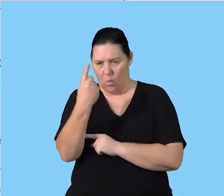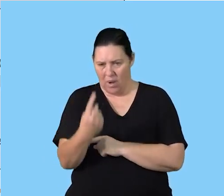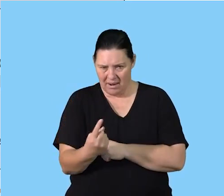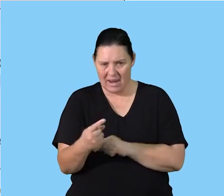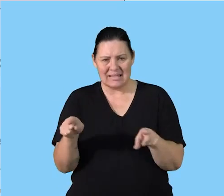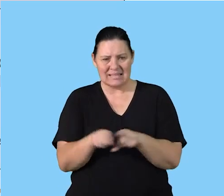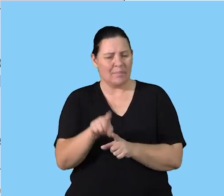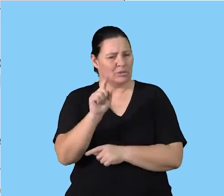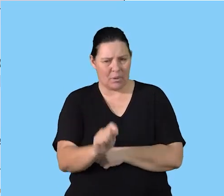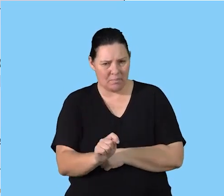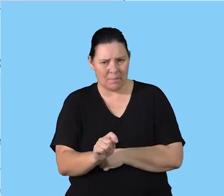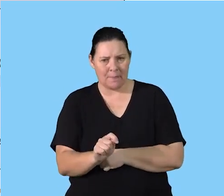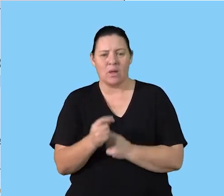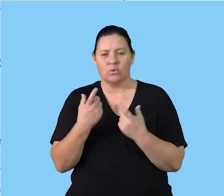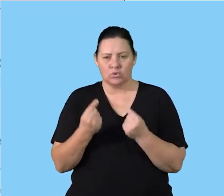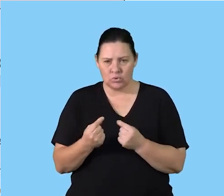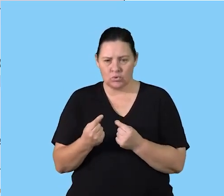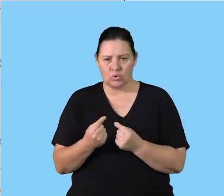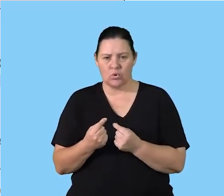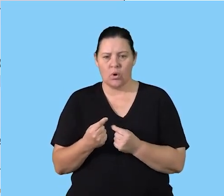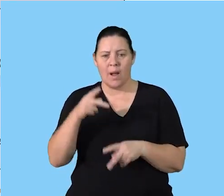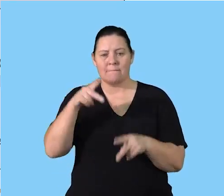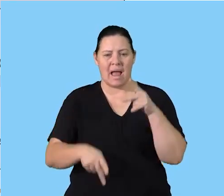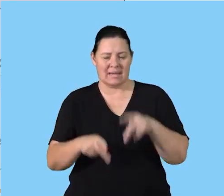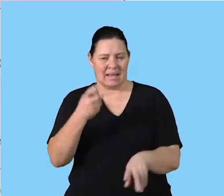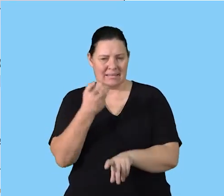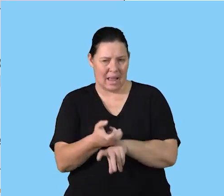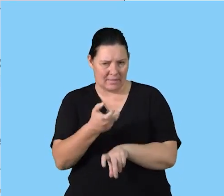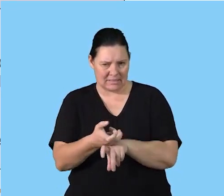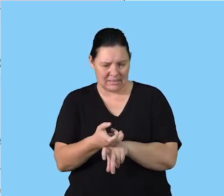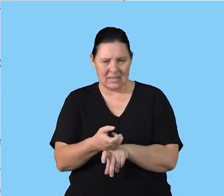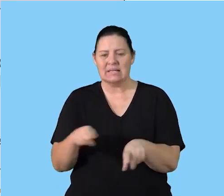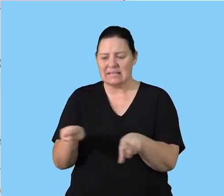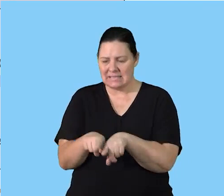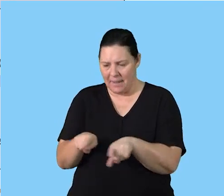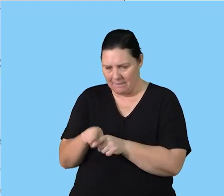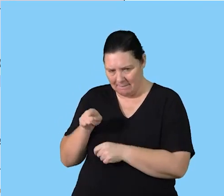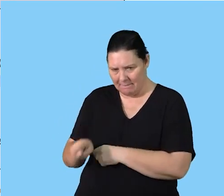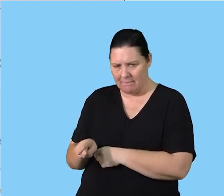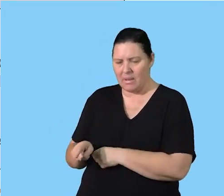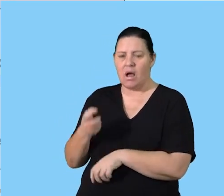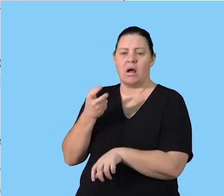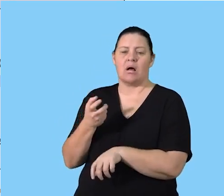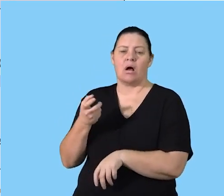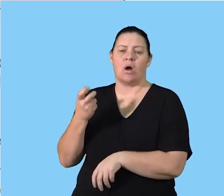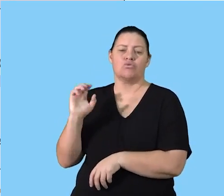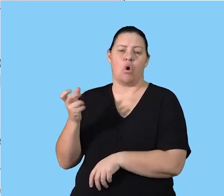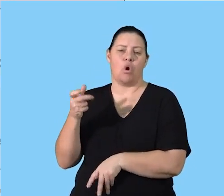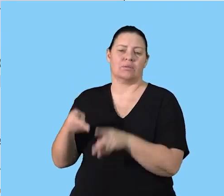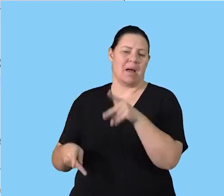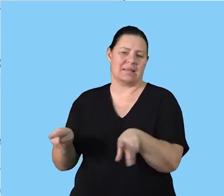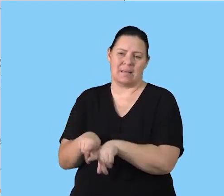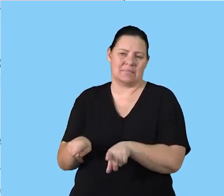very same term when we're dealing with diamond mining still applies to the part of mining of gold. So